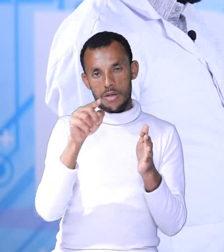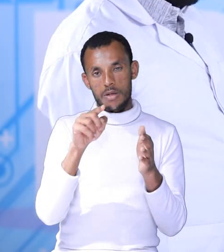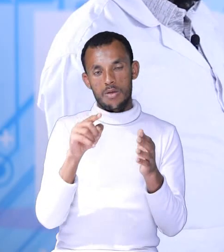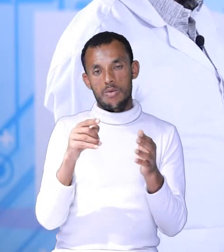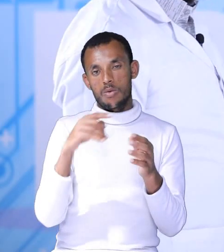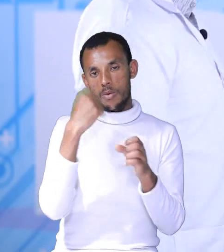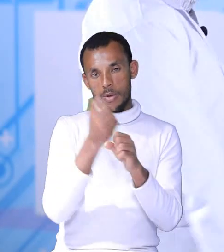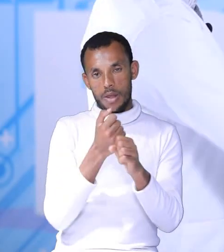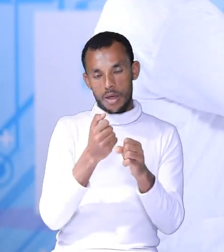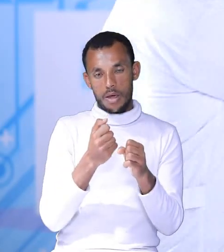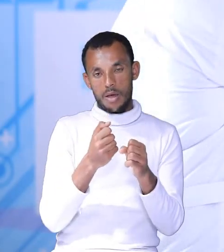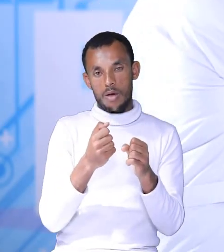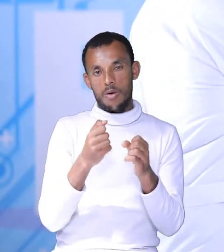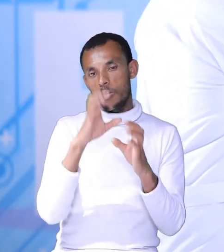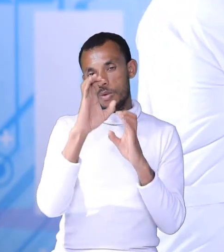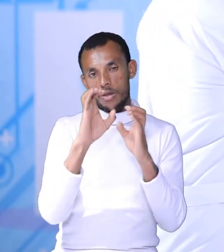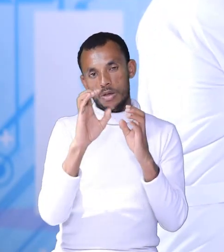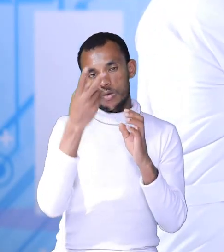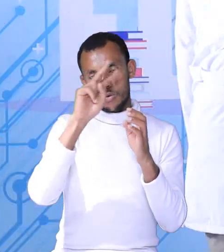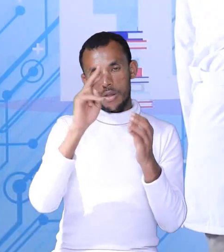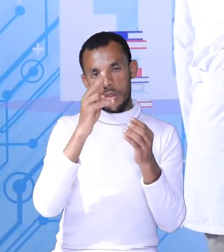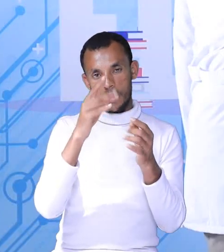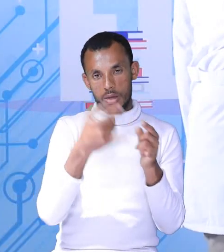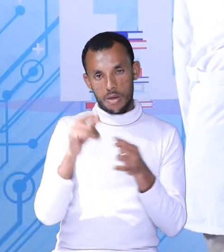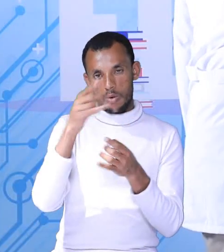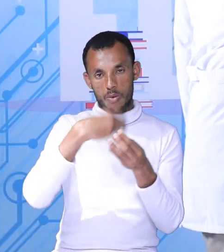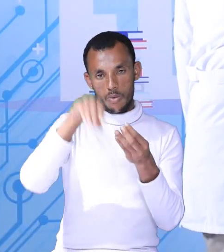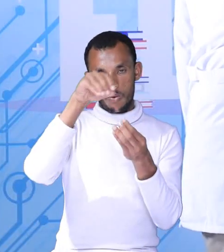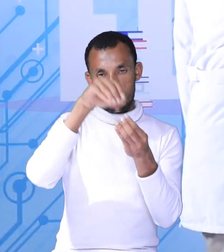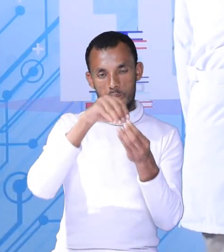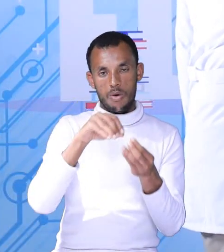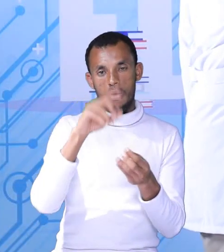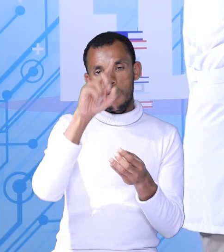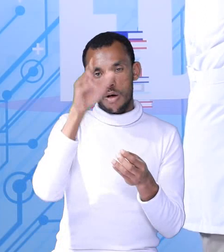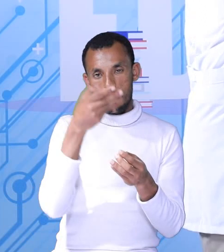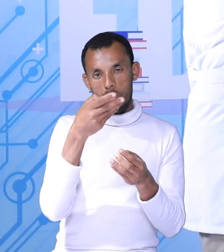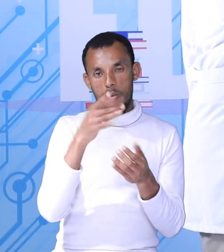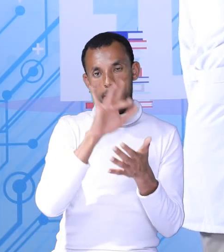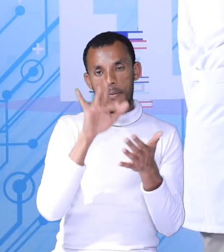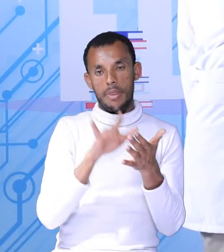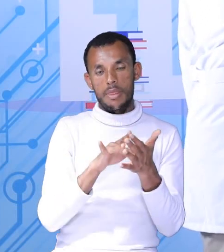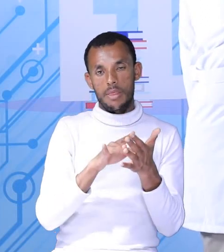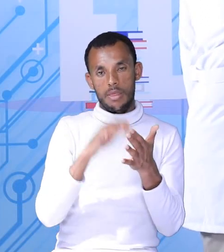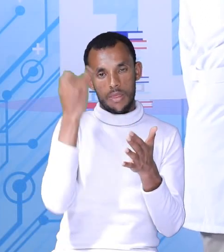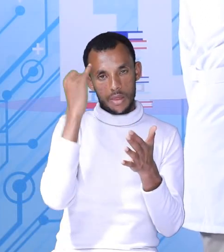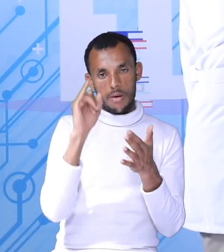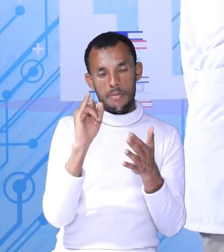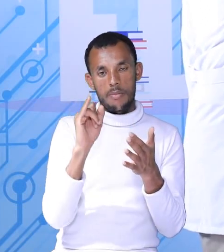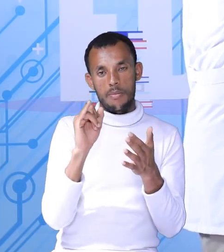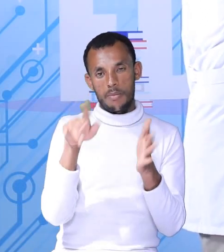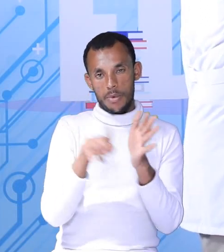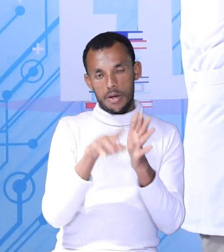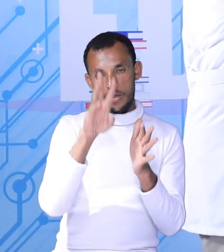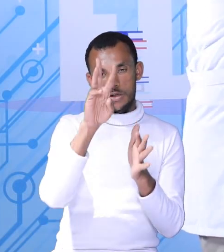completing square technique, simply you add half of the middle term squared. This is a middle term square